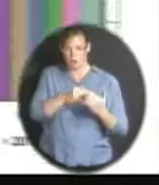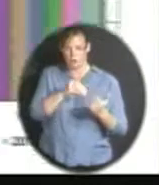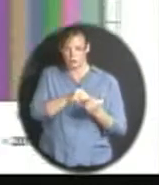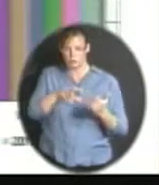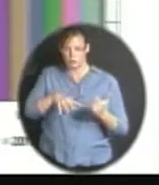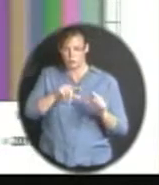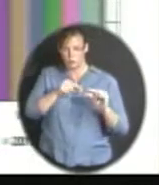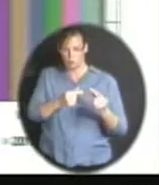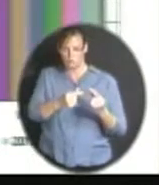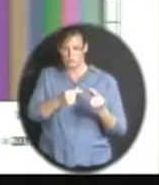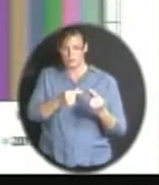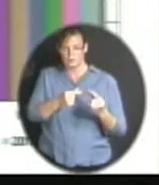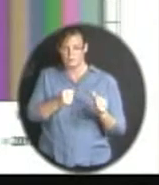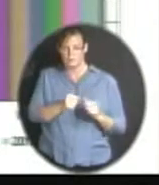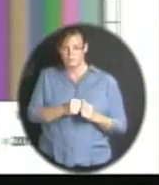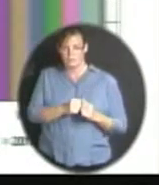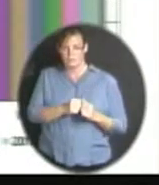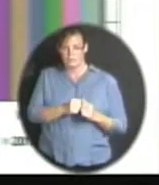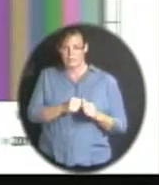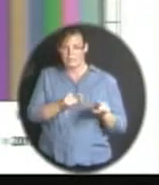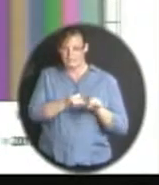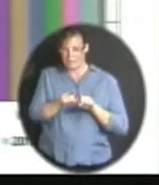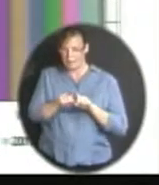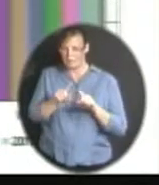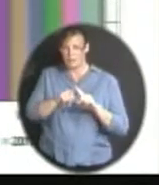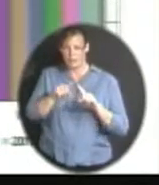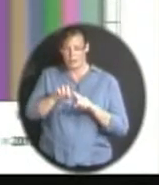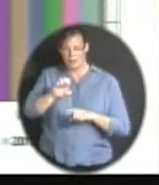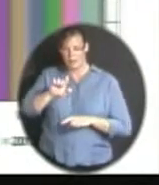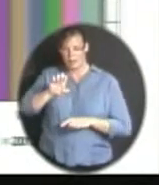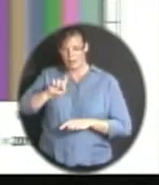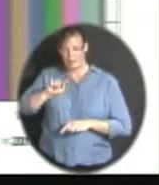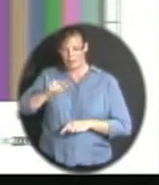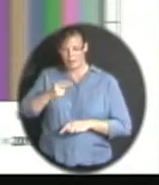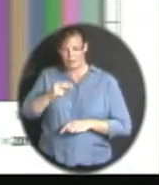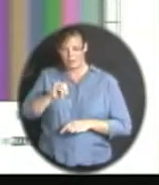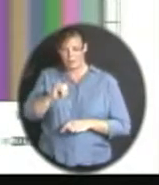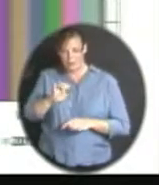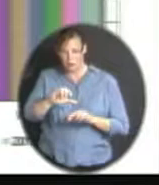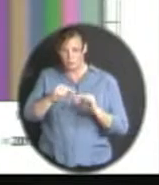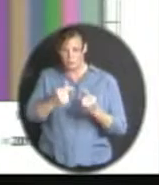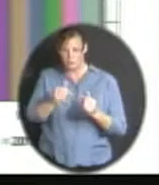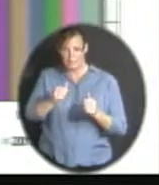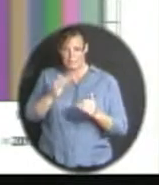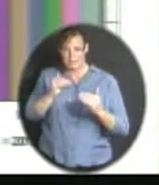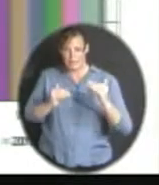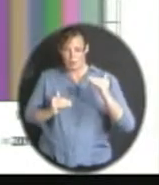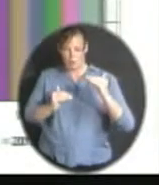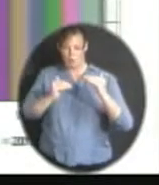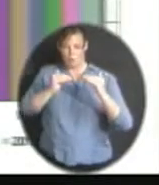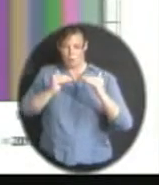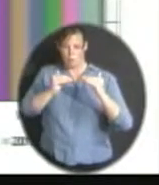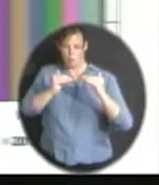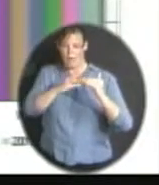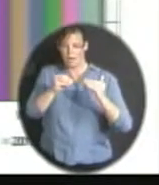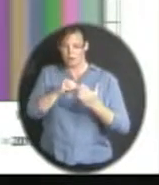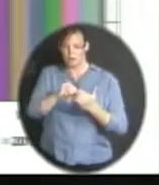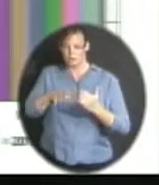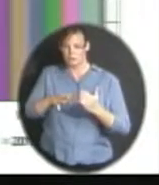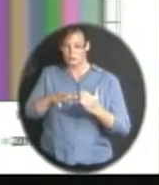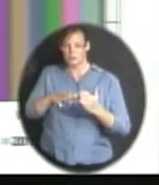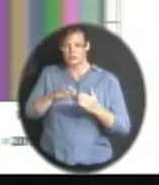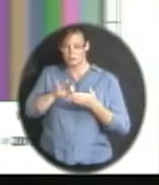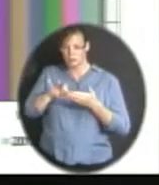groups. When we same for our different ethnic groups, once again, we can see that narrowing or that closing of the gap and our students